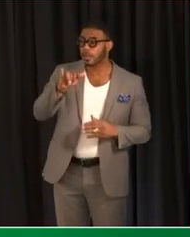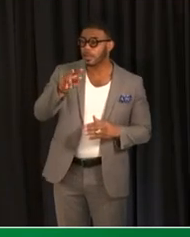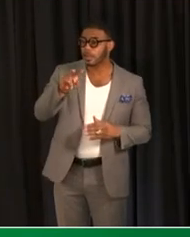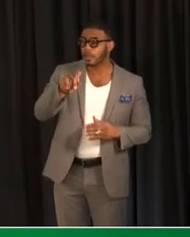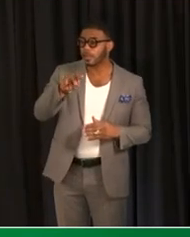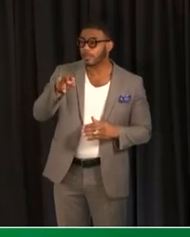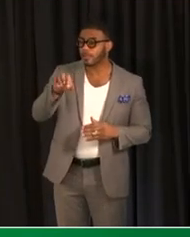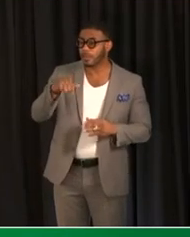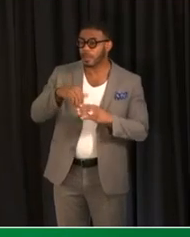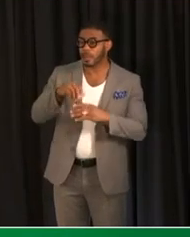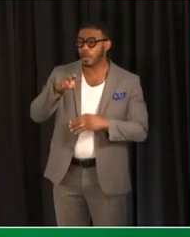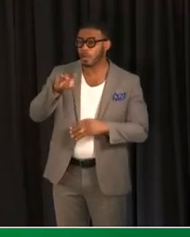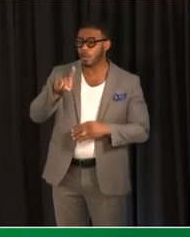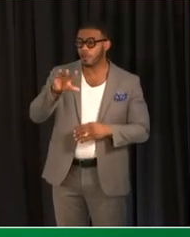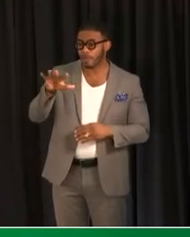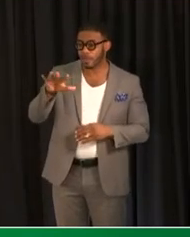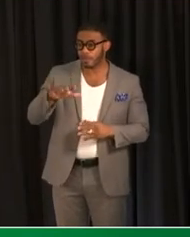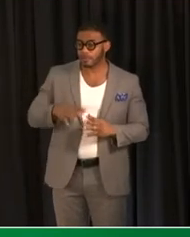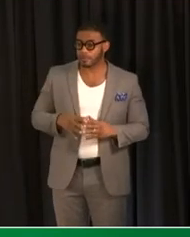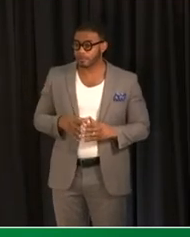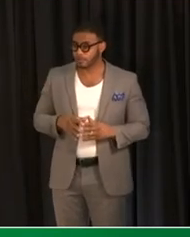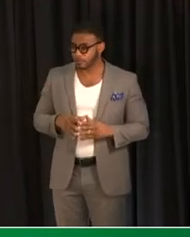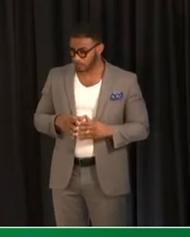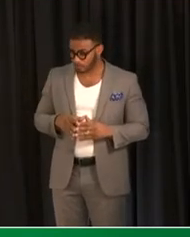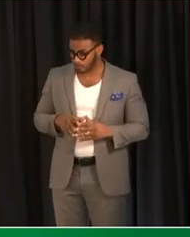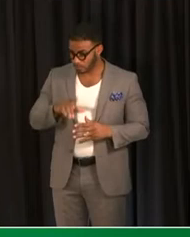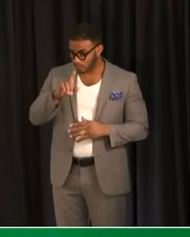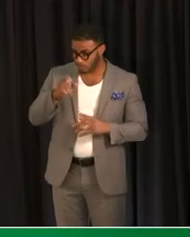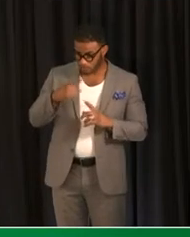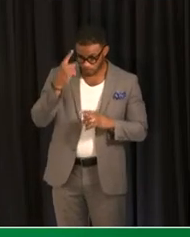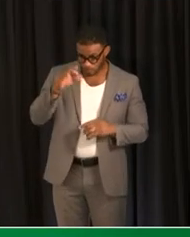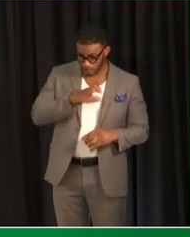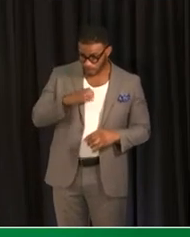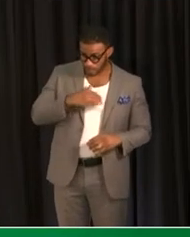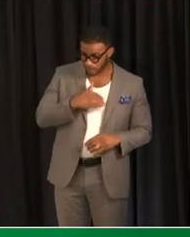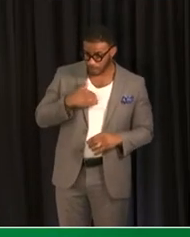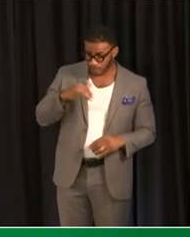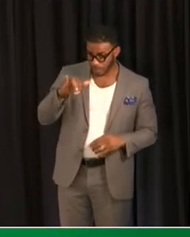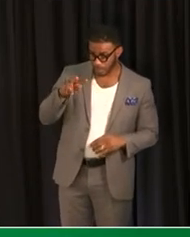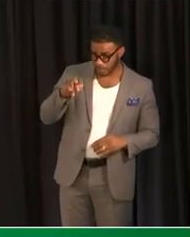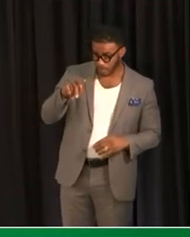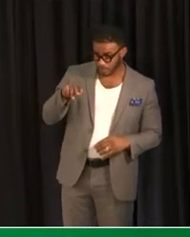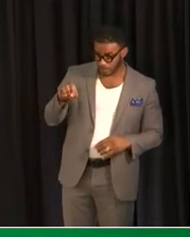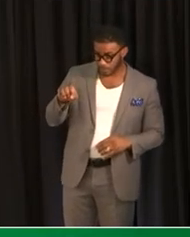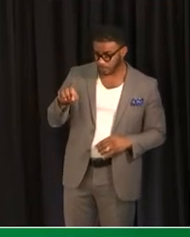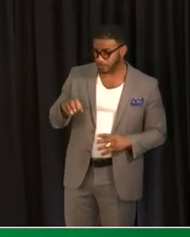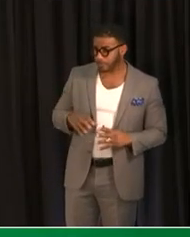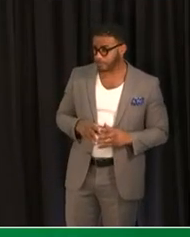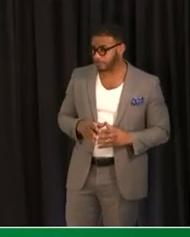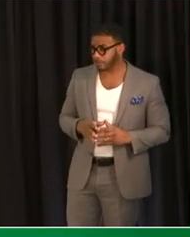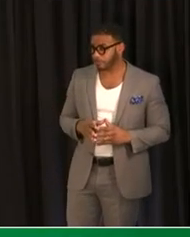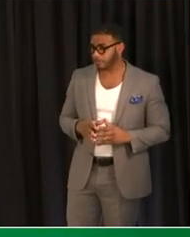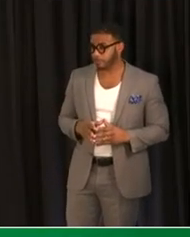Yvette in Ward 5. A question for the council members. Yvette, can you hear us?